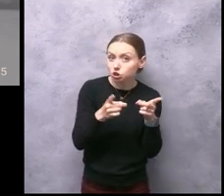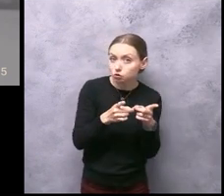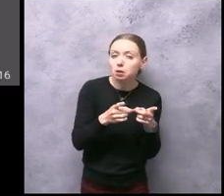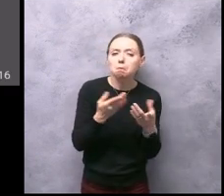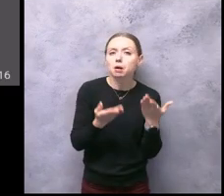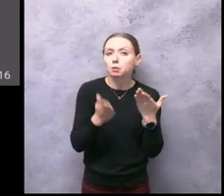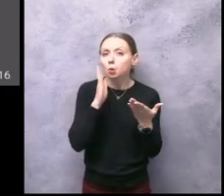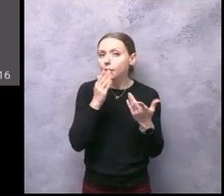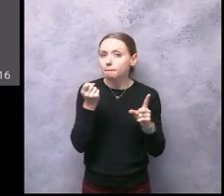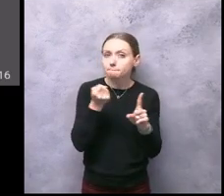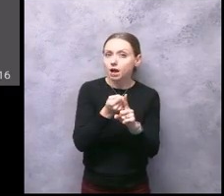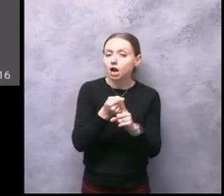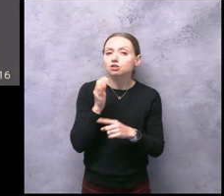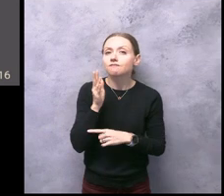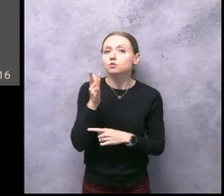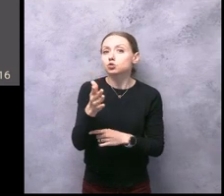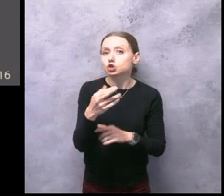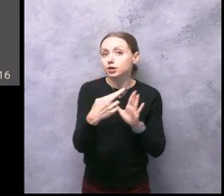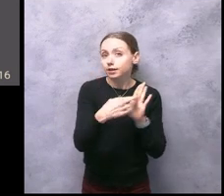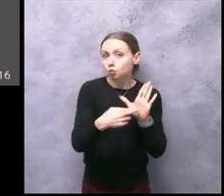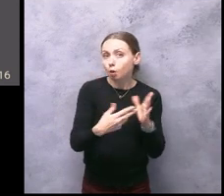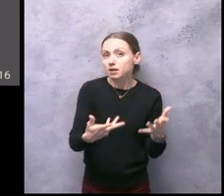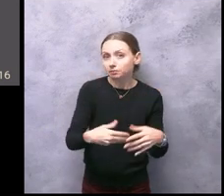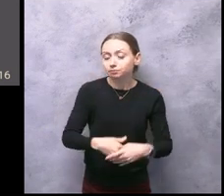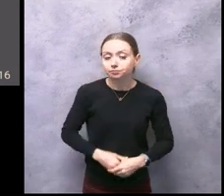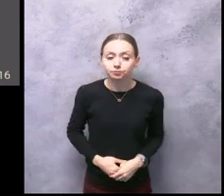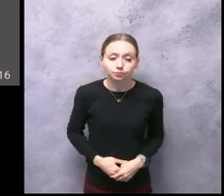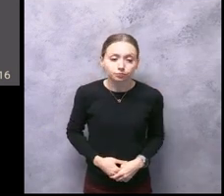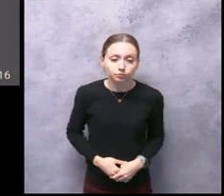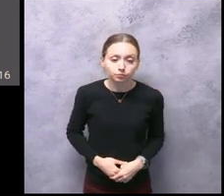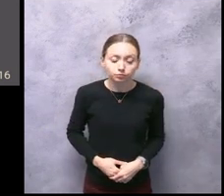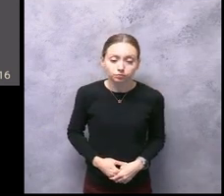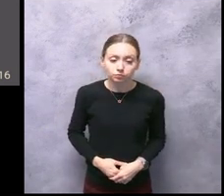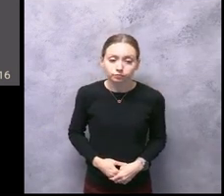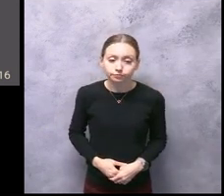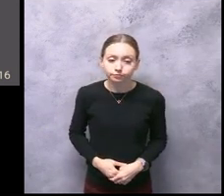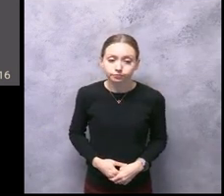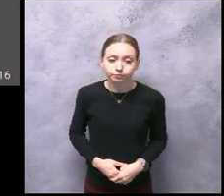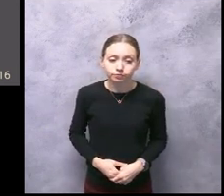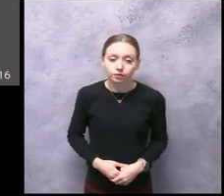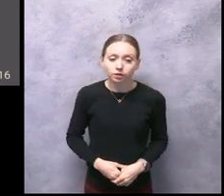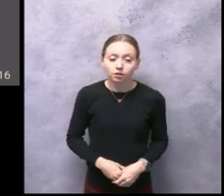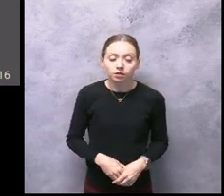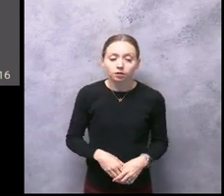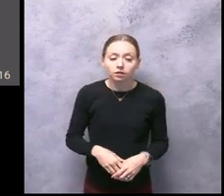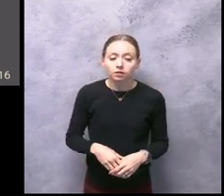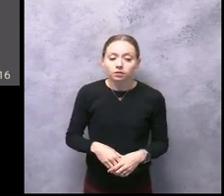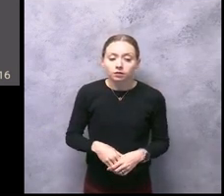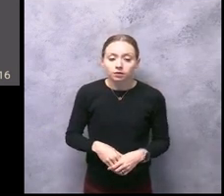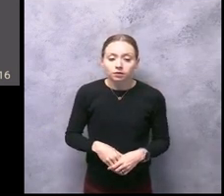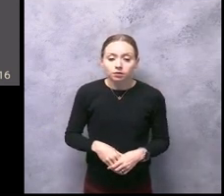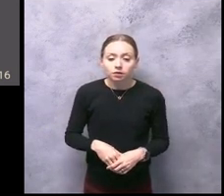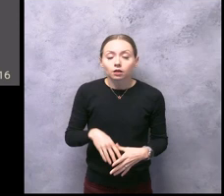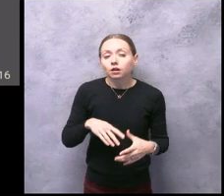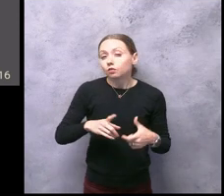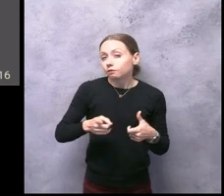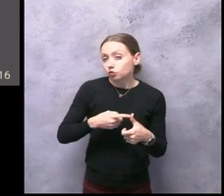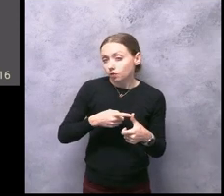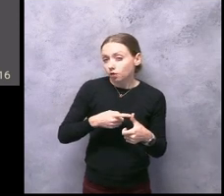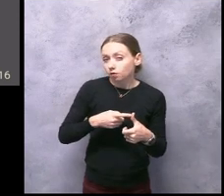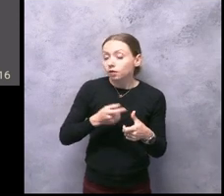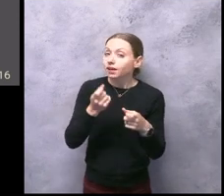enrollment. So the actual PIMS, first of all, every year